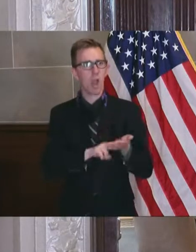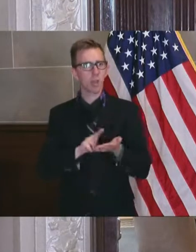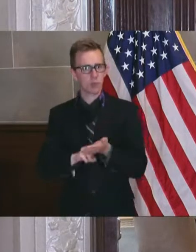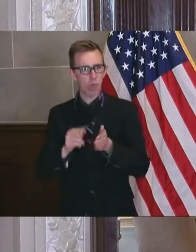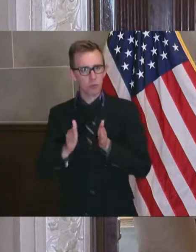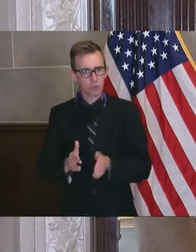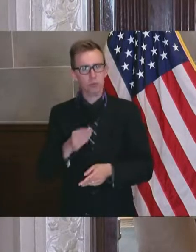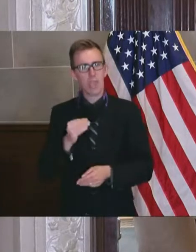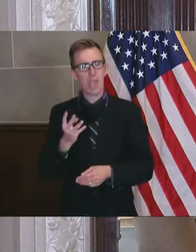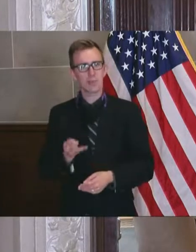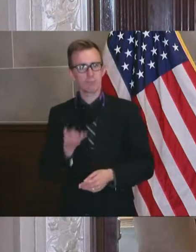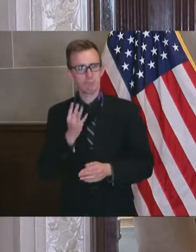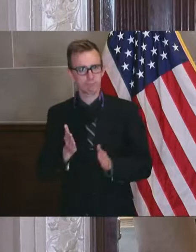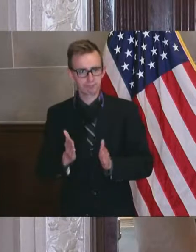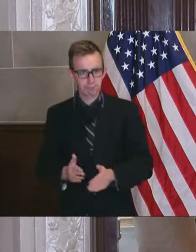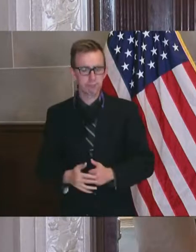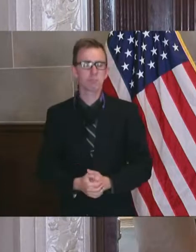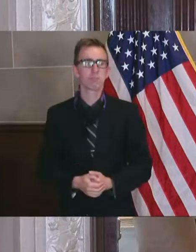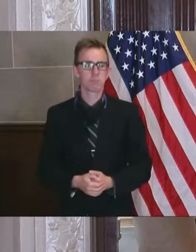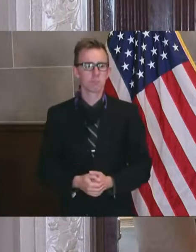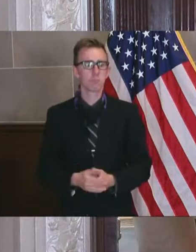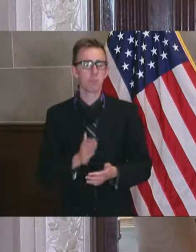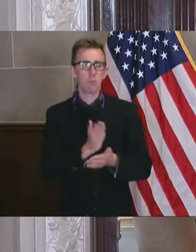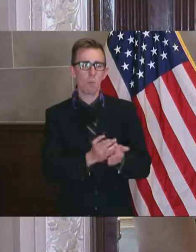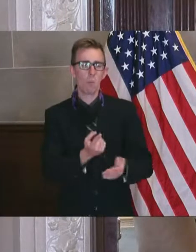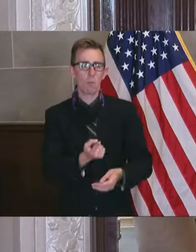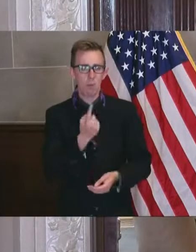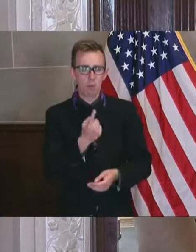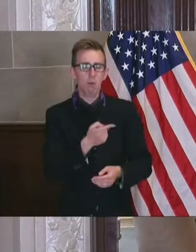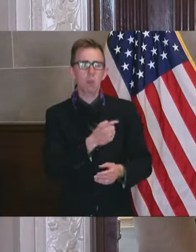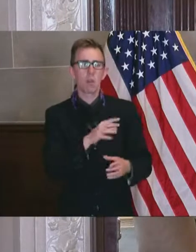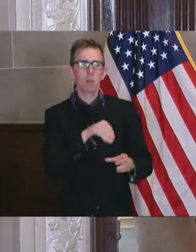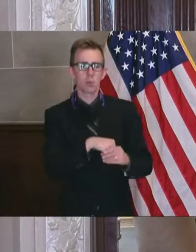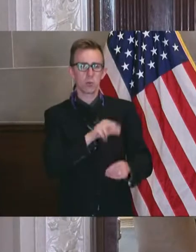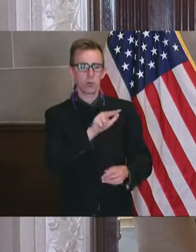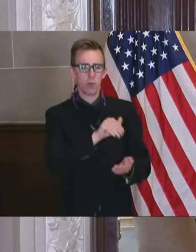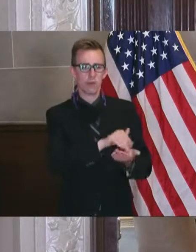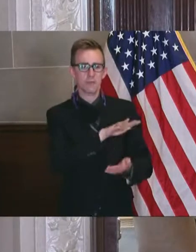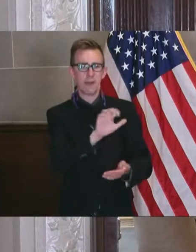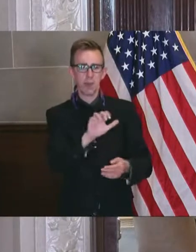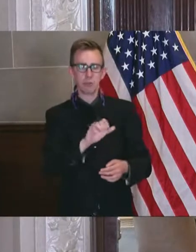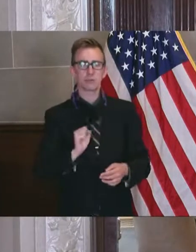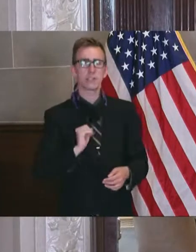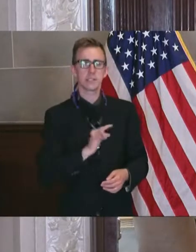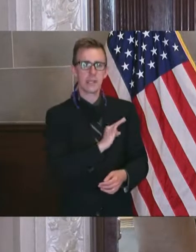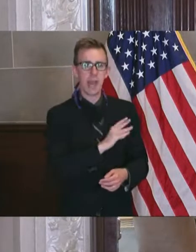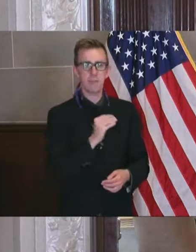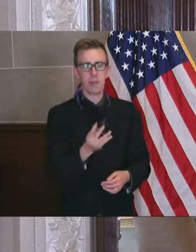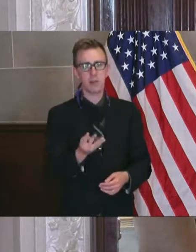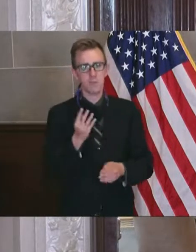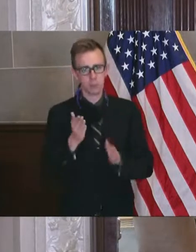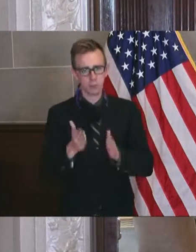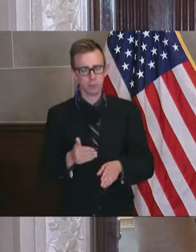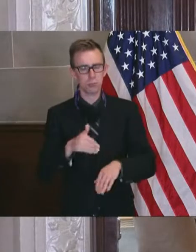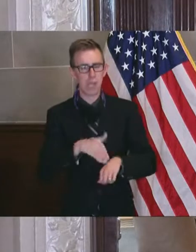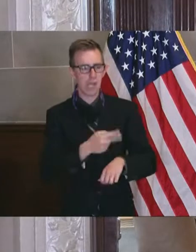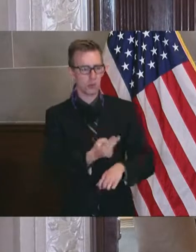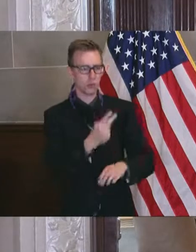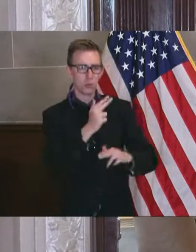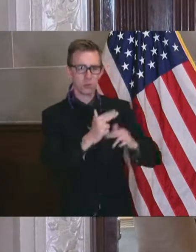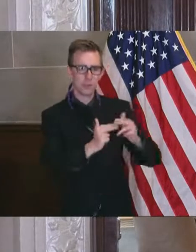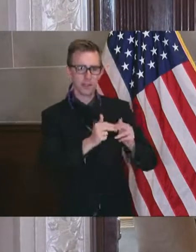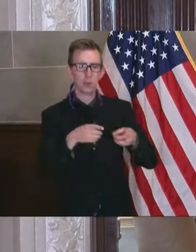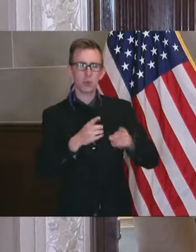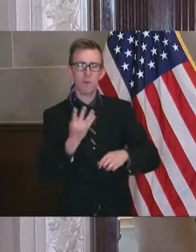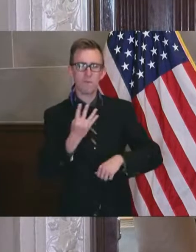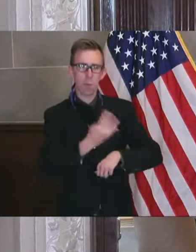and offenders. Phase 1 includes testing 3,500 staff and offenders at 2 facilities over a 4-day